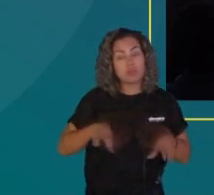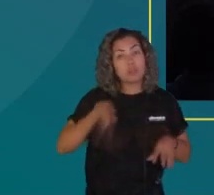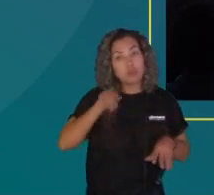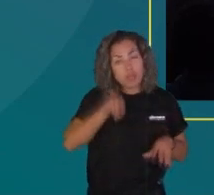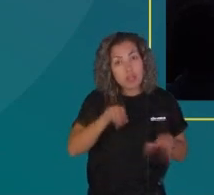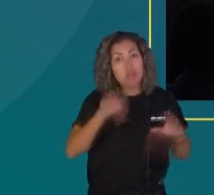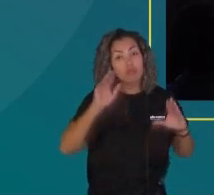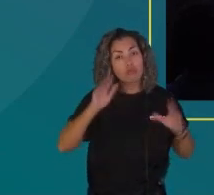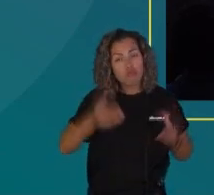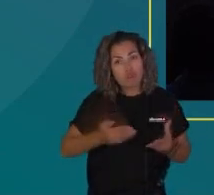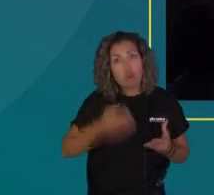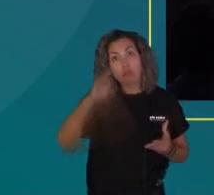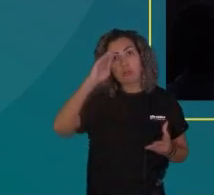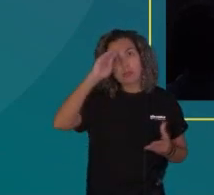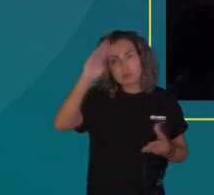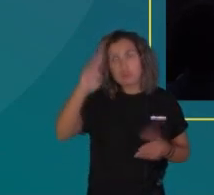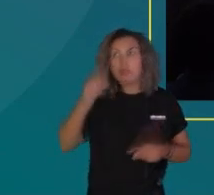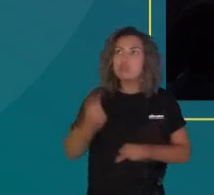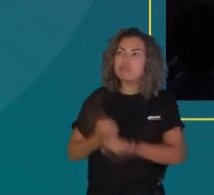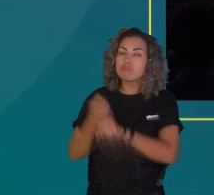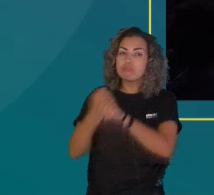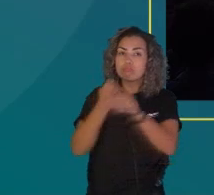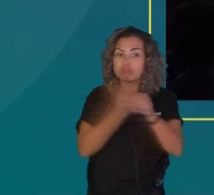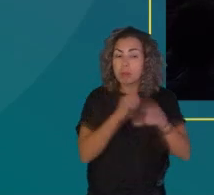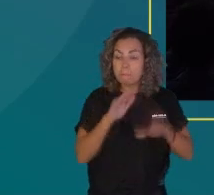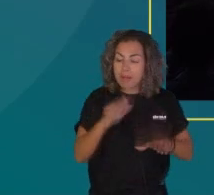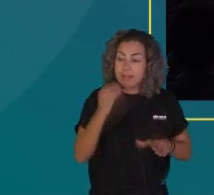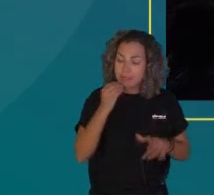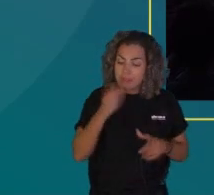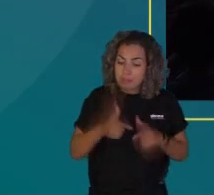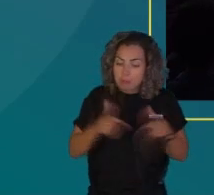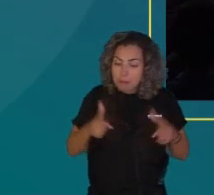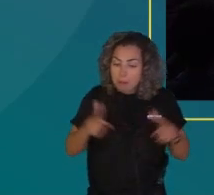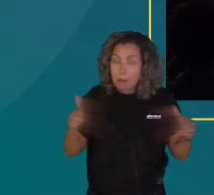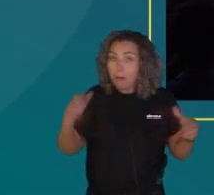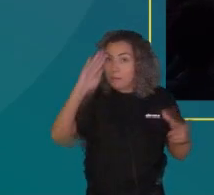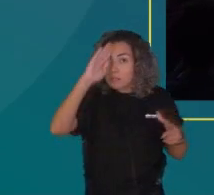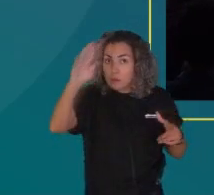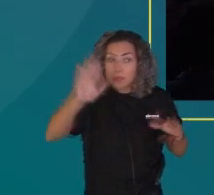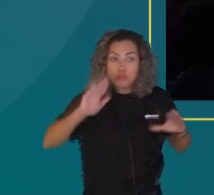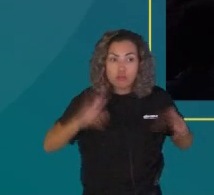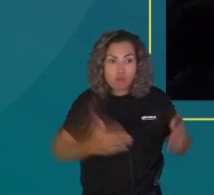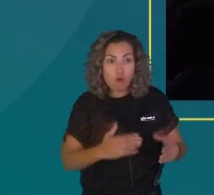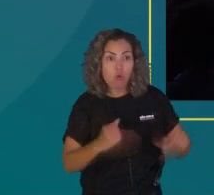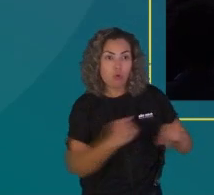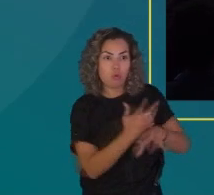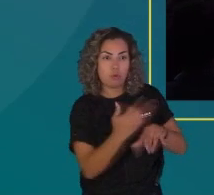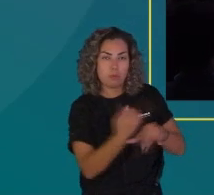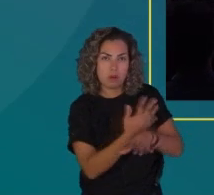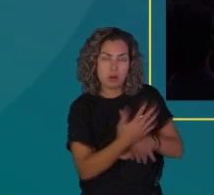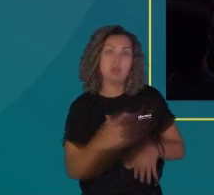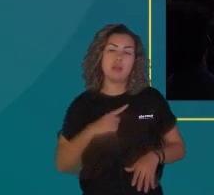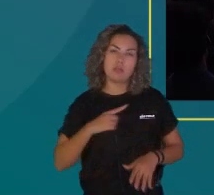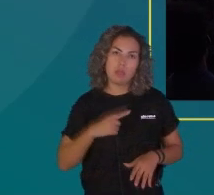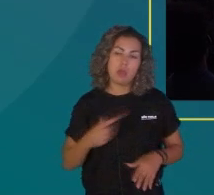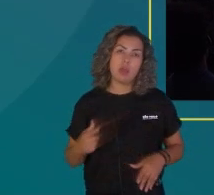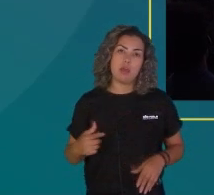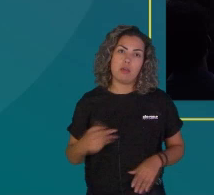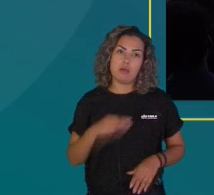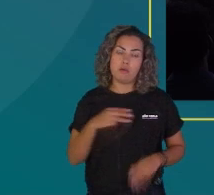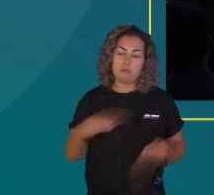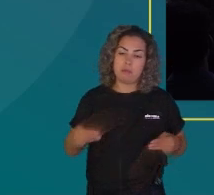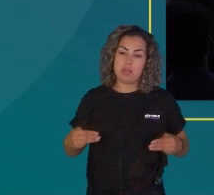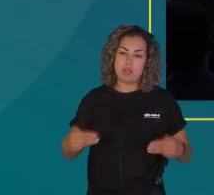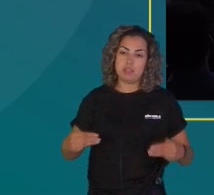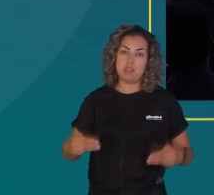scale, particularly in urban areas. It is financed by the Federal German Ministry of Economic Cooperation and